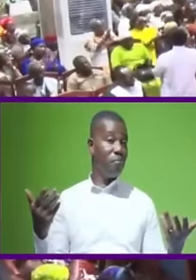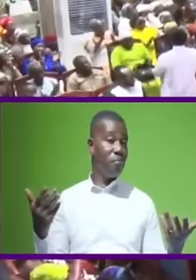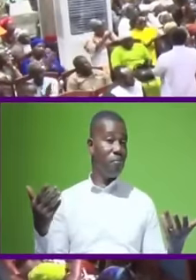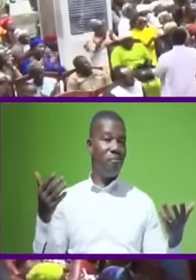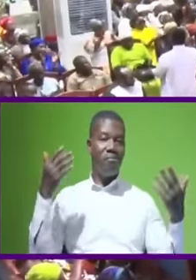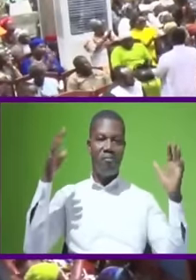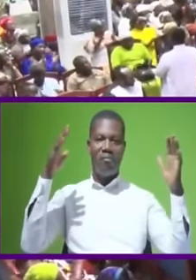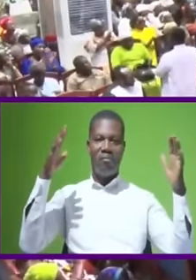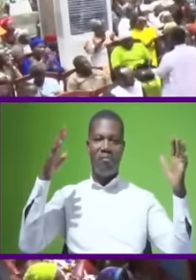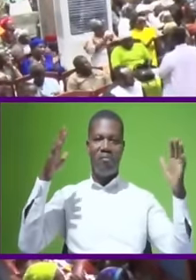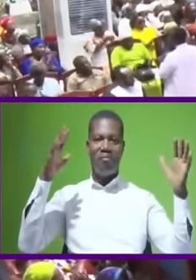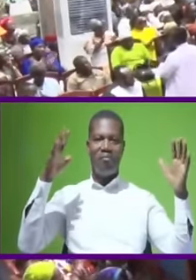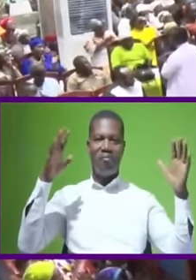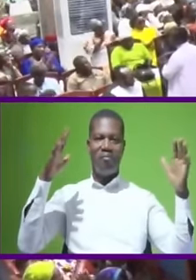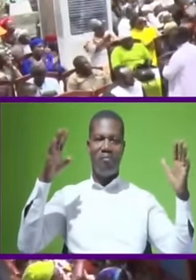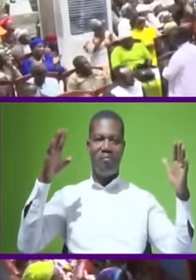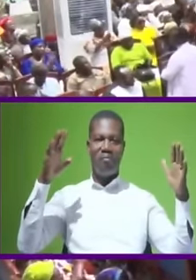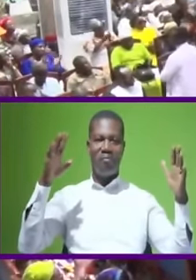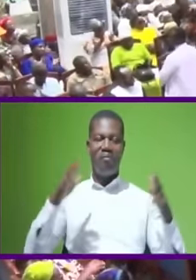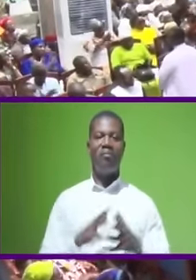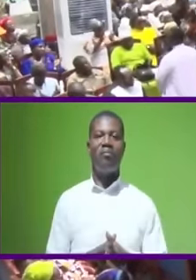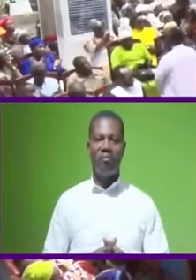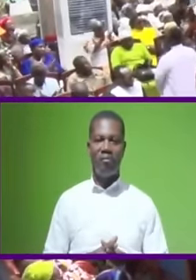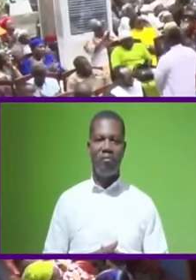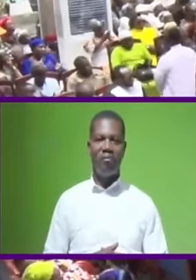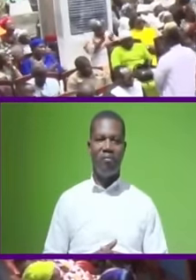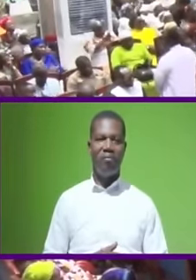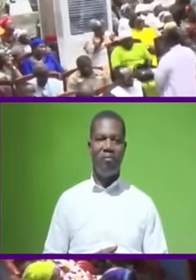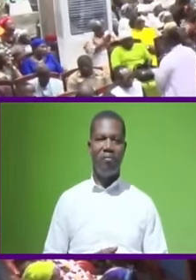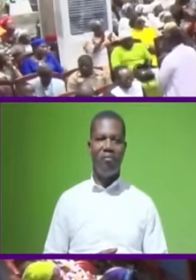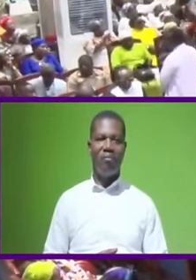You have countless prosperity, blessings, your